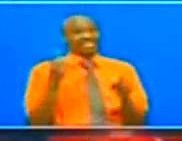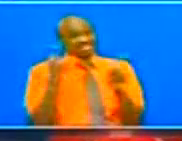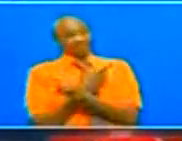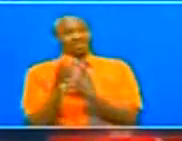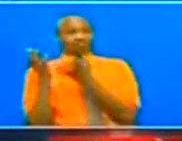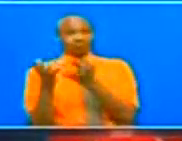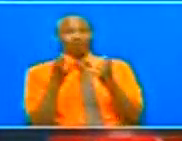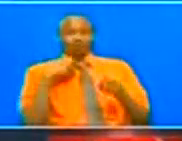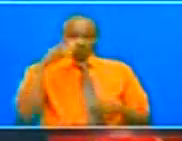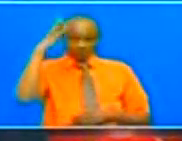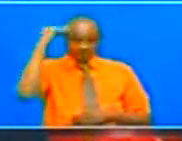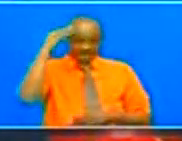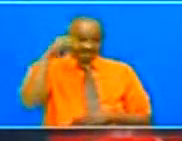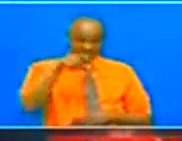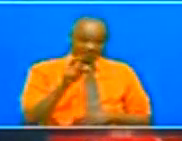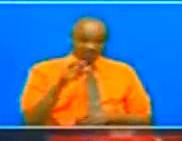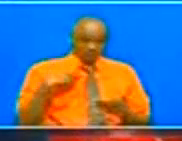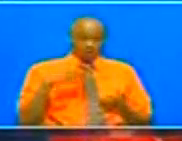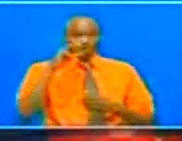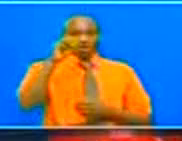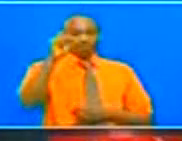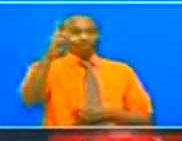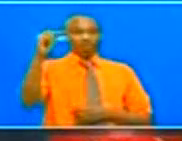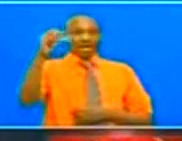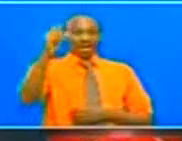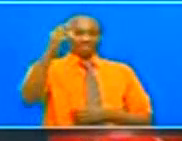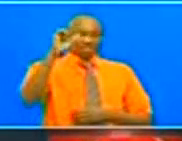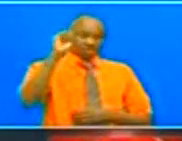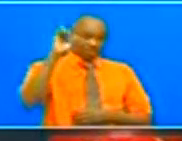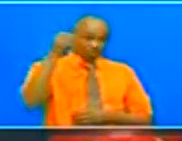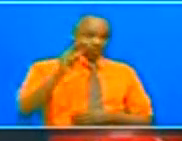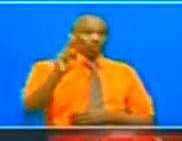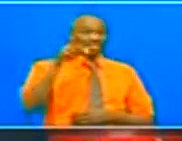that leave Somalia, either Mogadishu or Kismayo, that come through